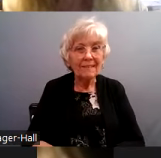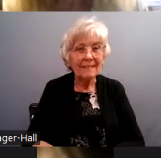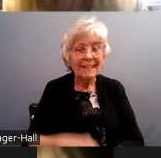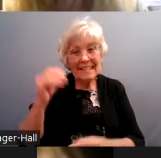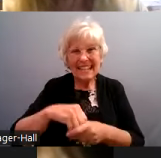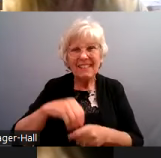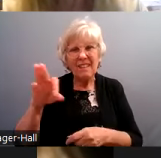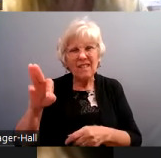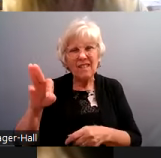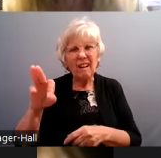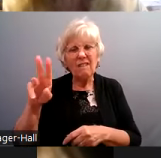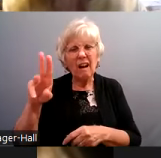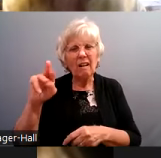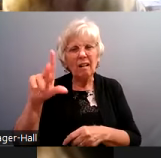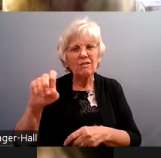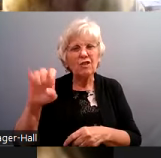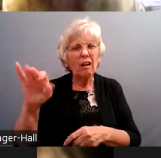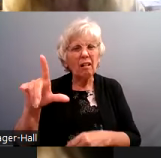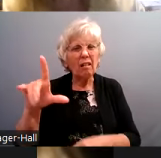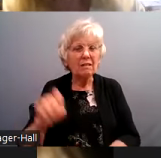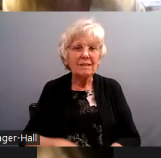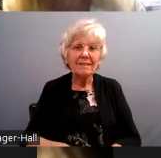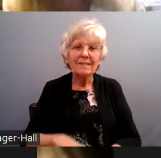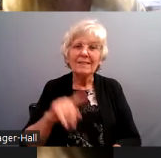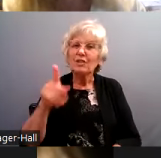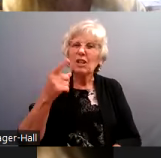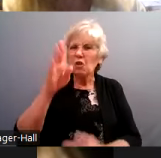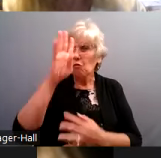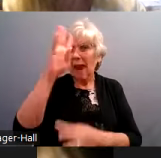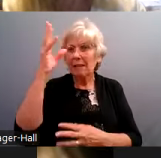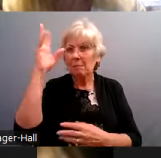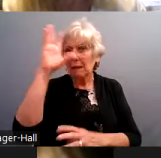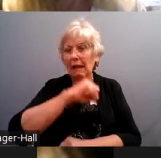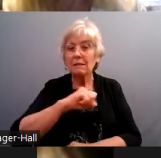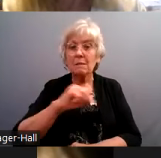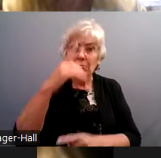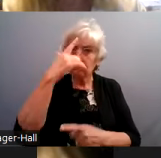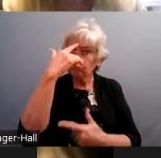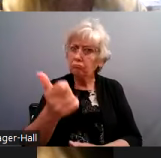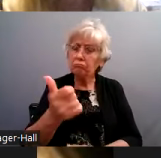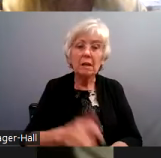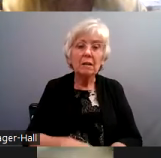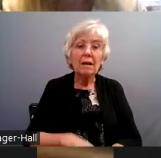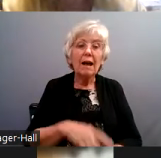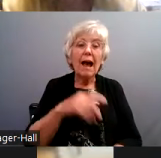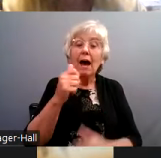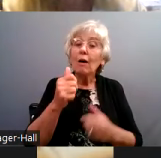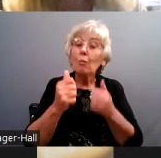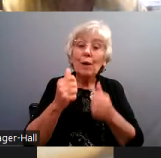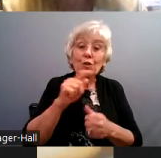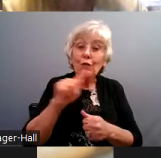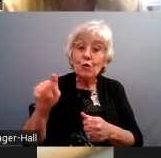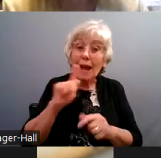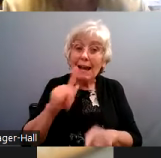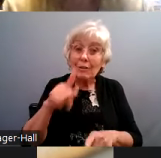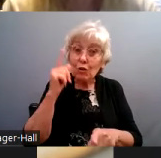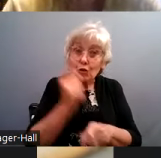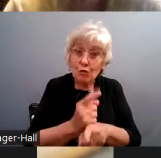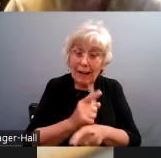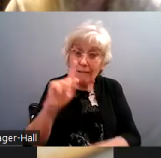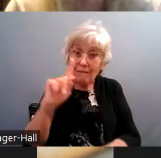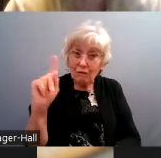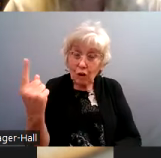guess. Like I said, probably only staff are going to do it, but feel free, and whoever answers the question correctly first, and